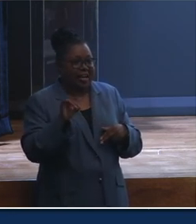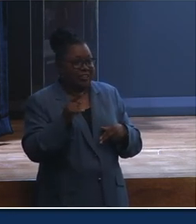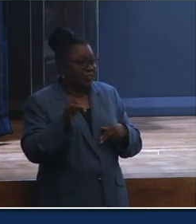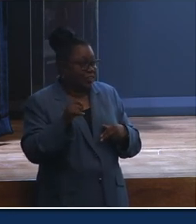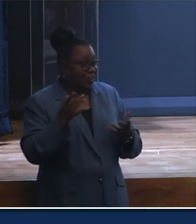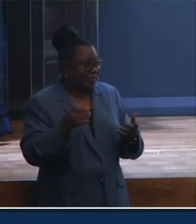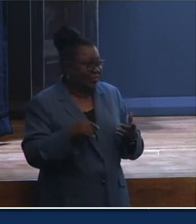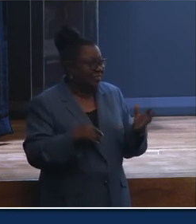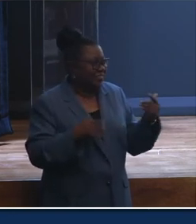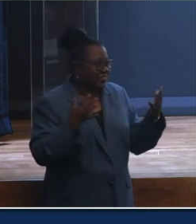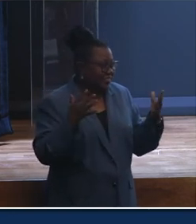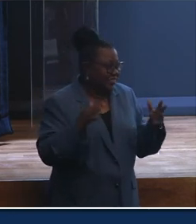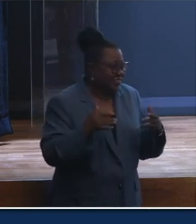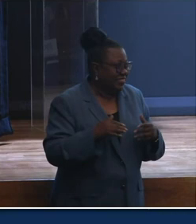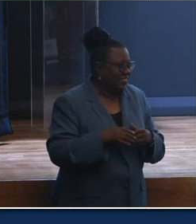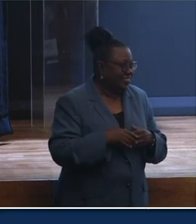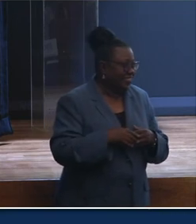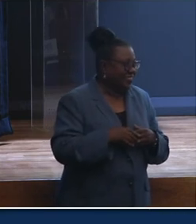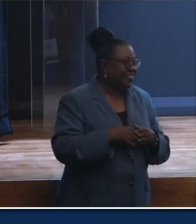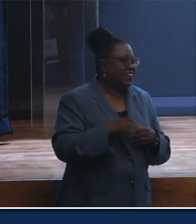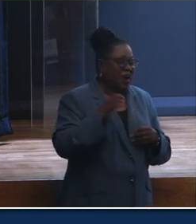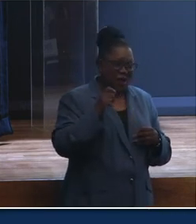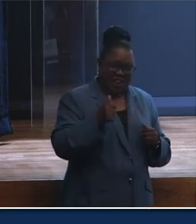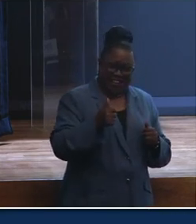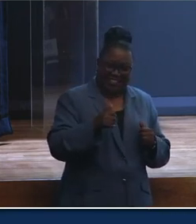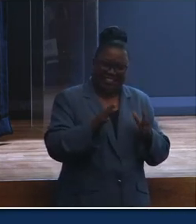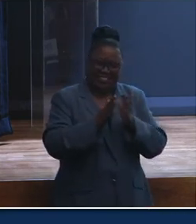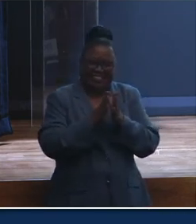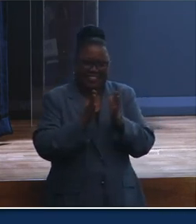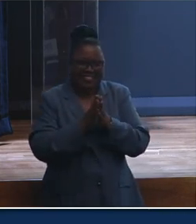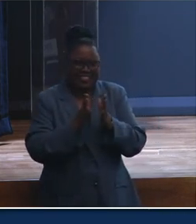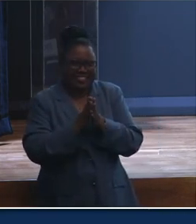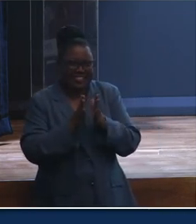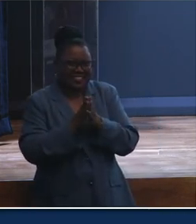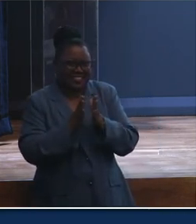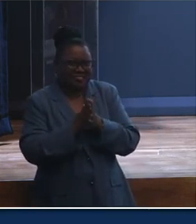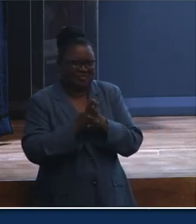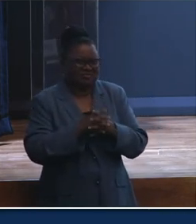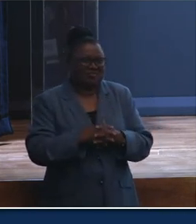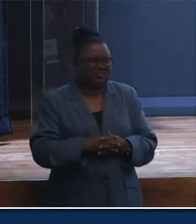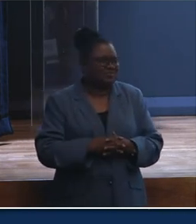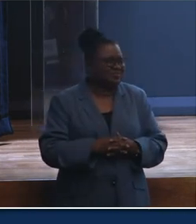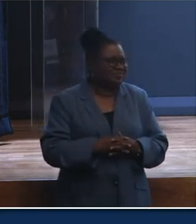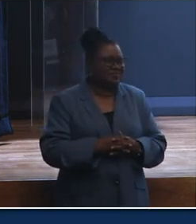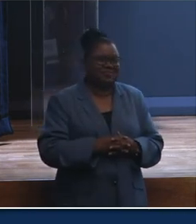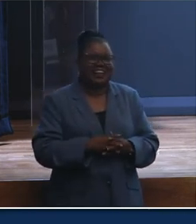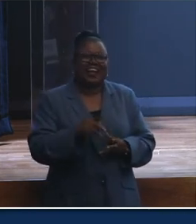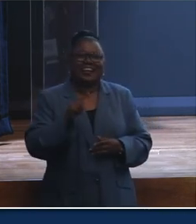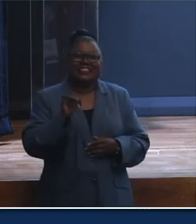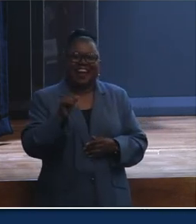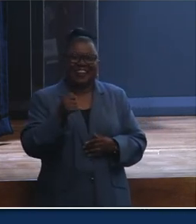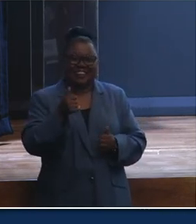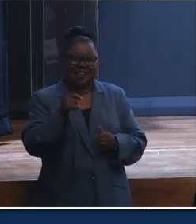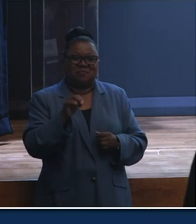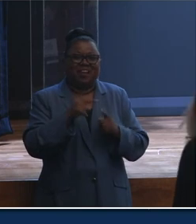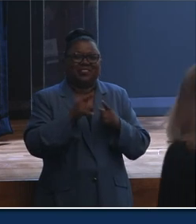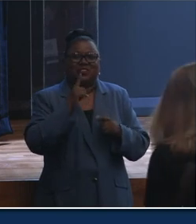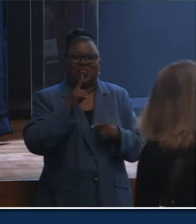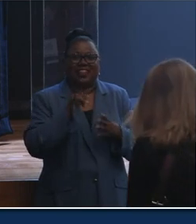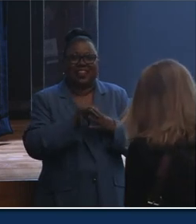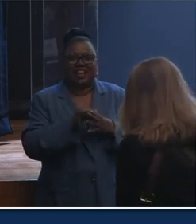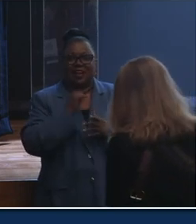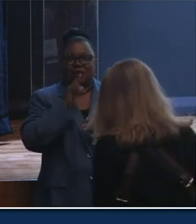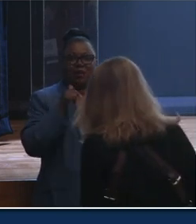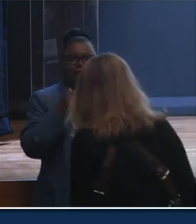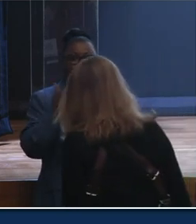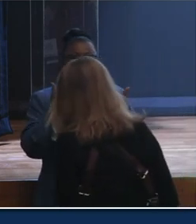are you here? There you go. All right. And Tyann, we're going to make sure that you not only